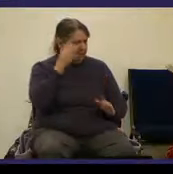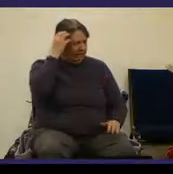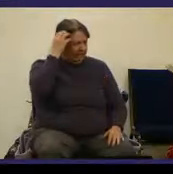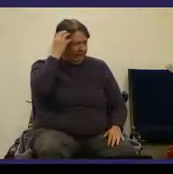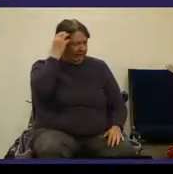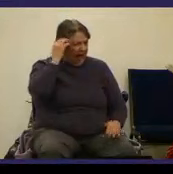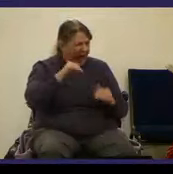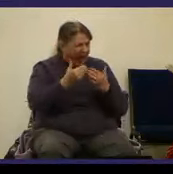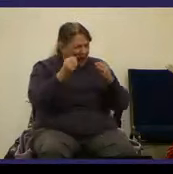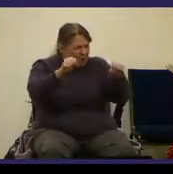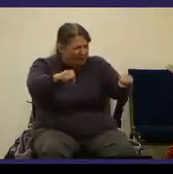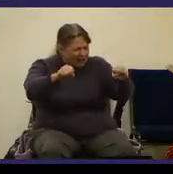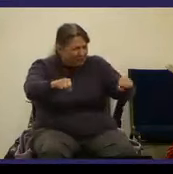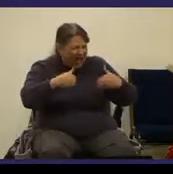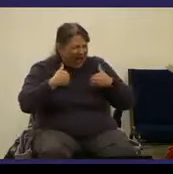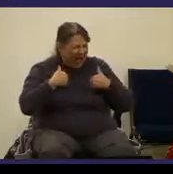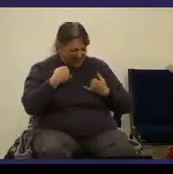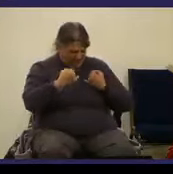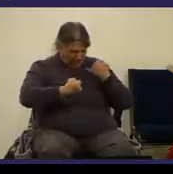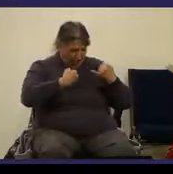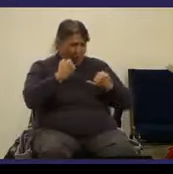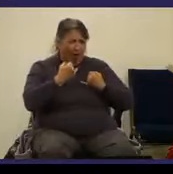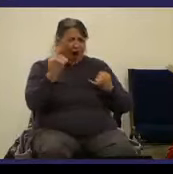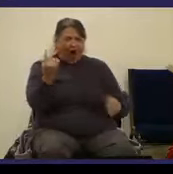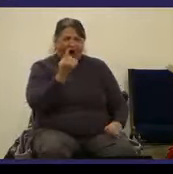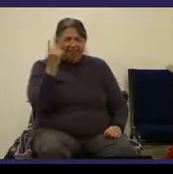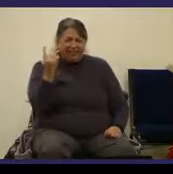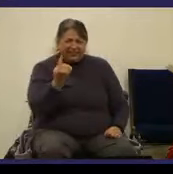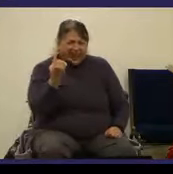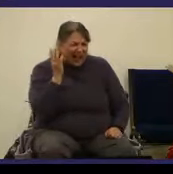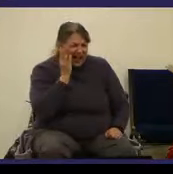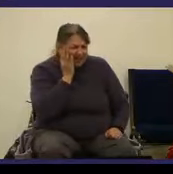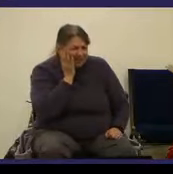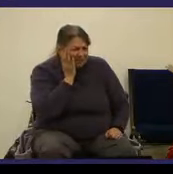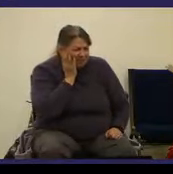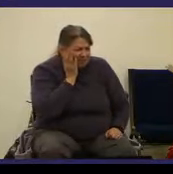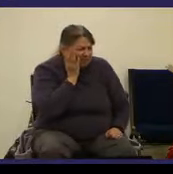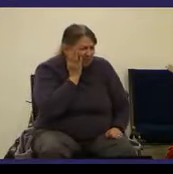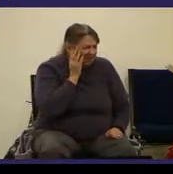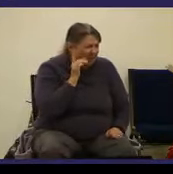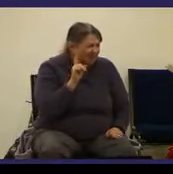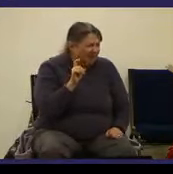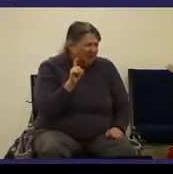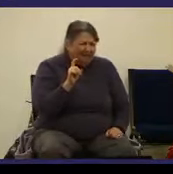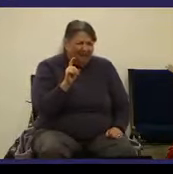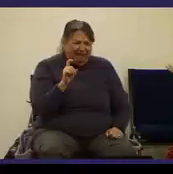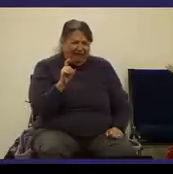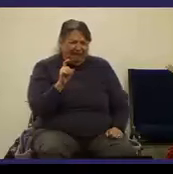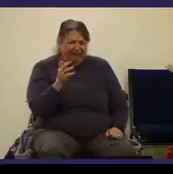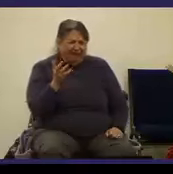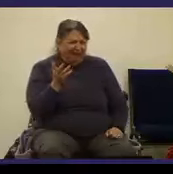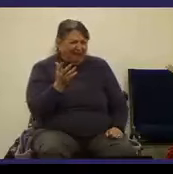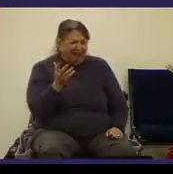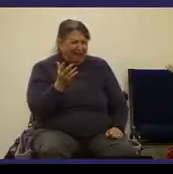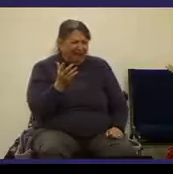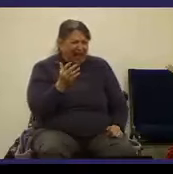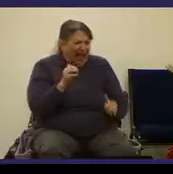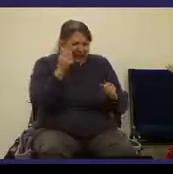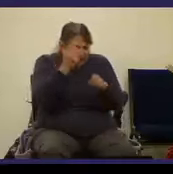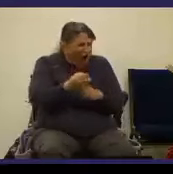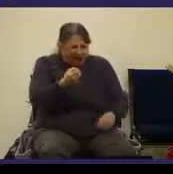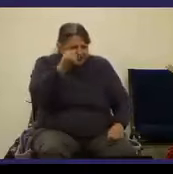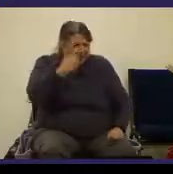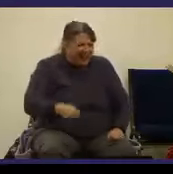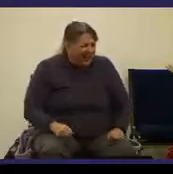How can someone be joyful all the time? And I think that it's in order to understand that, we need